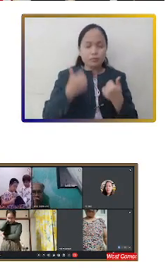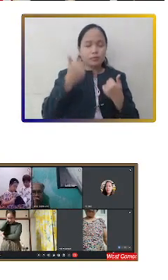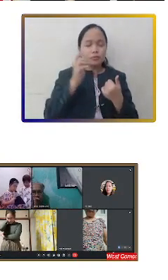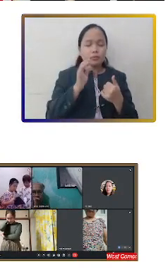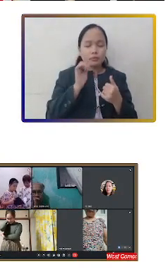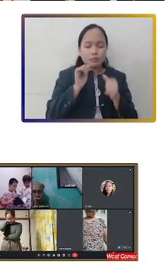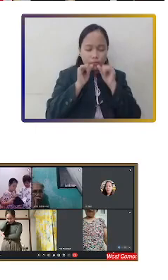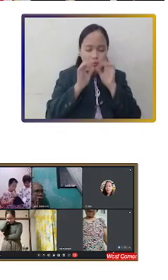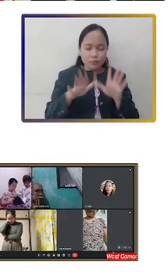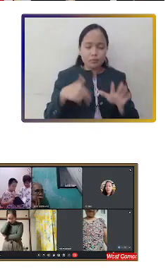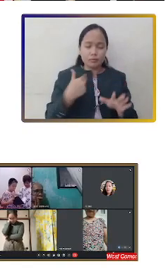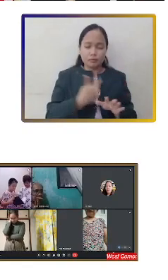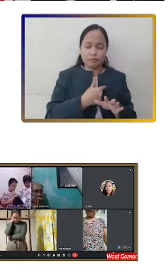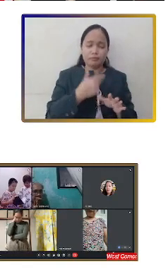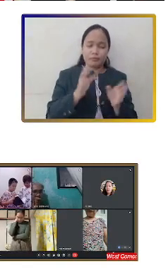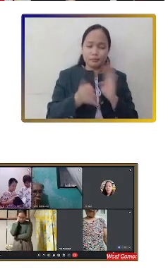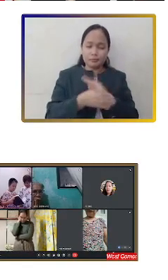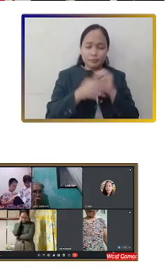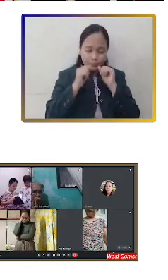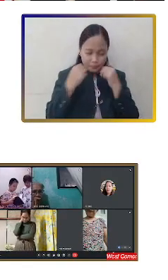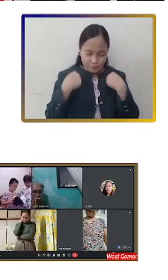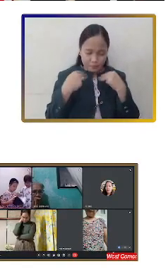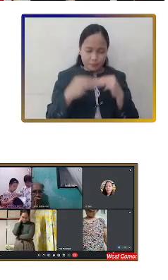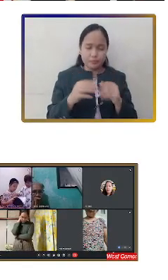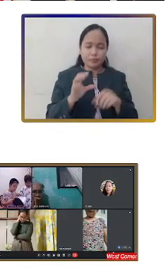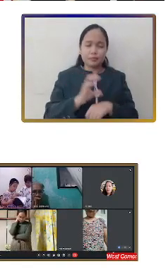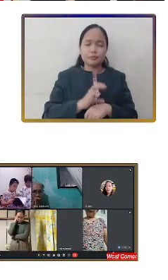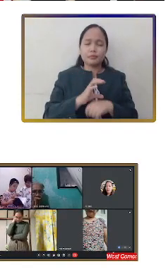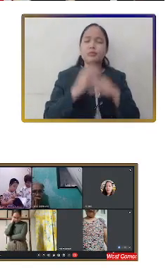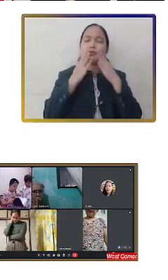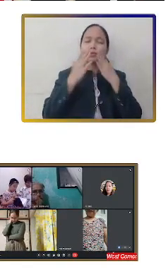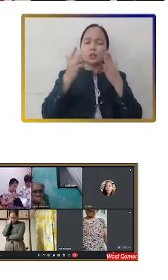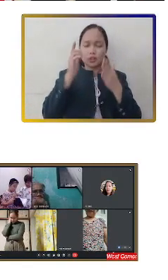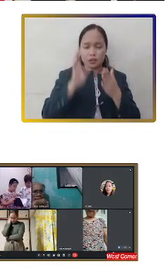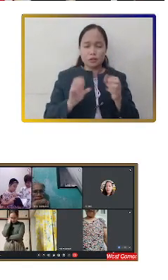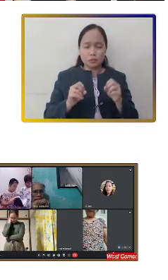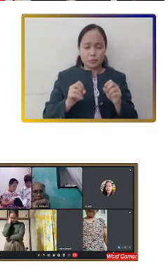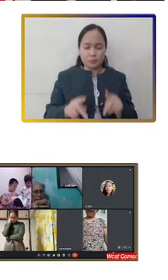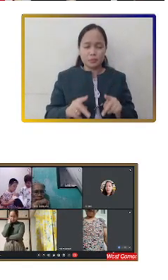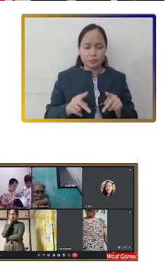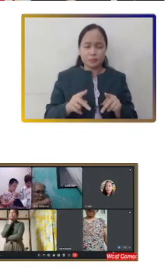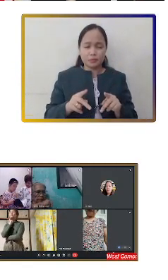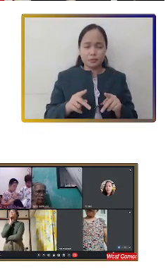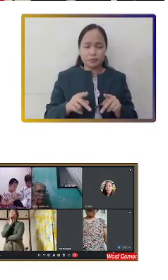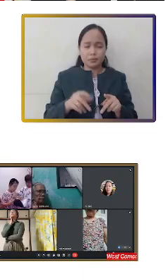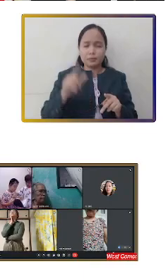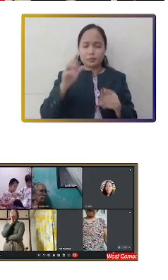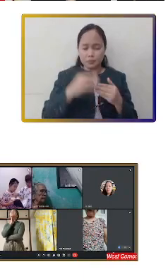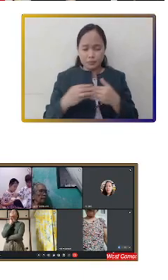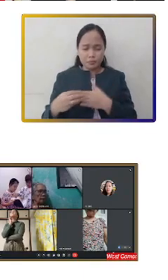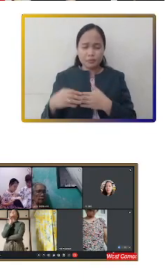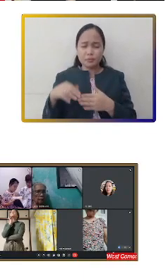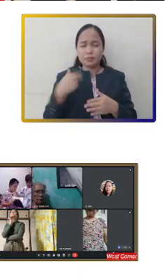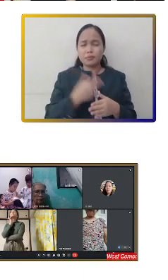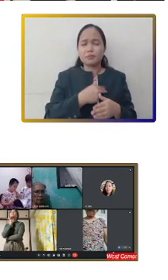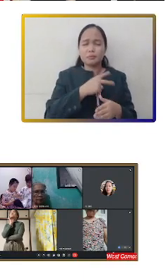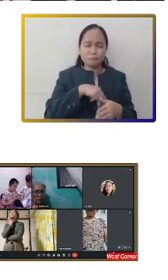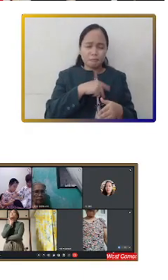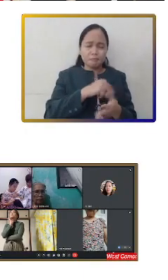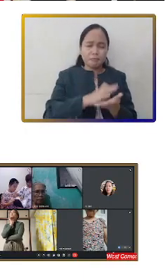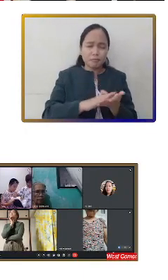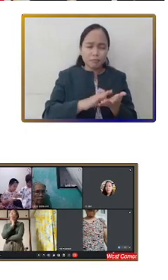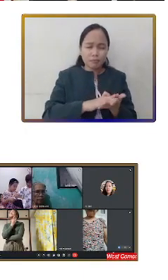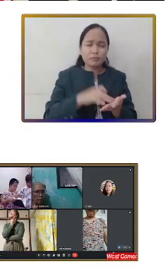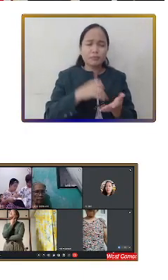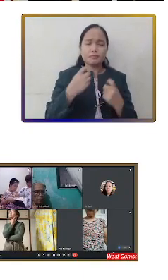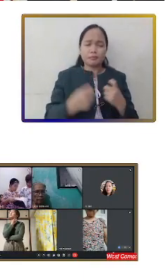be a member of this church. Thank you all so much, Father God, for this opportunity, for this privilege. Guide us and please forgive us from all our